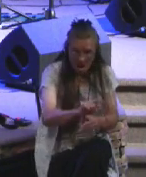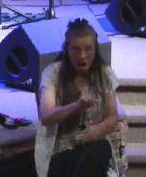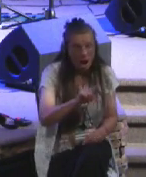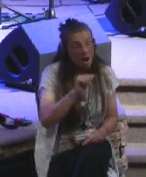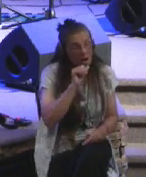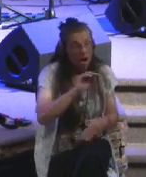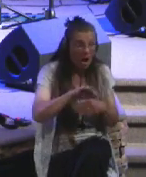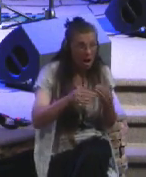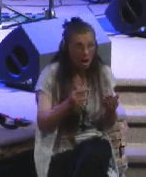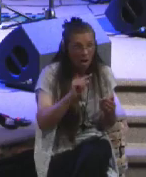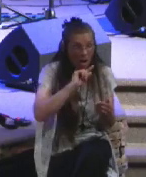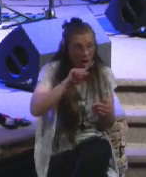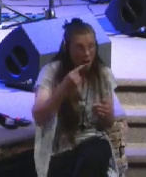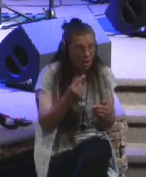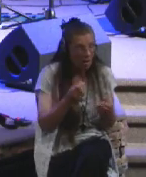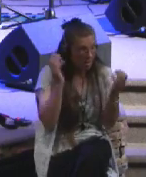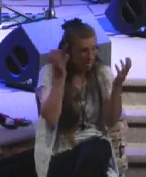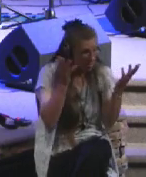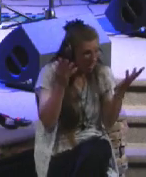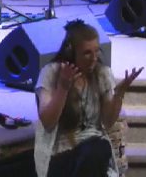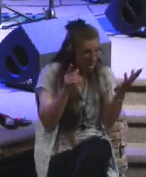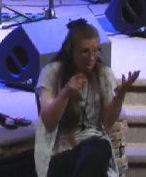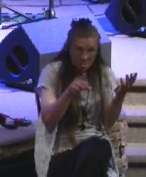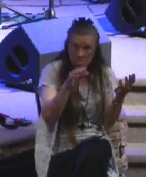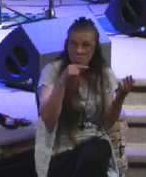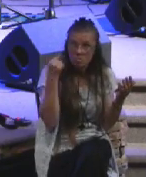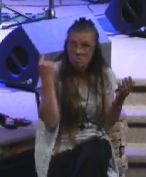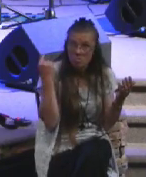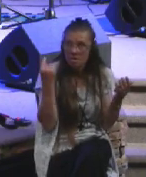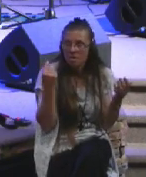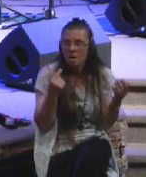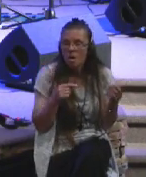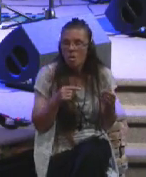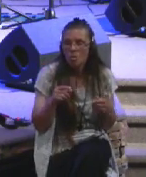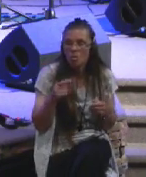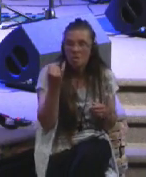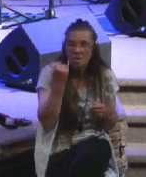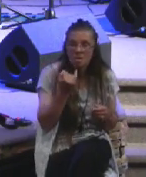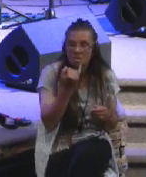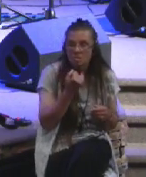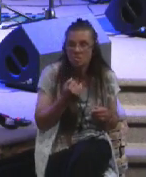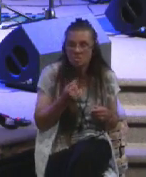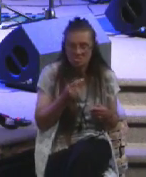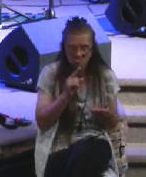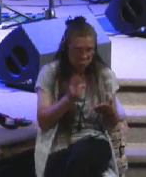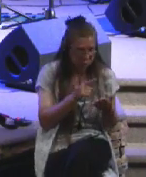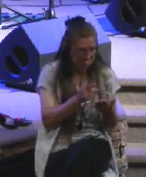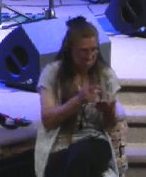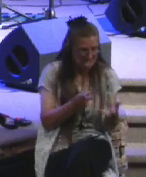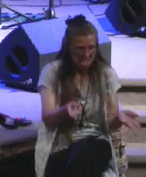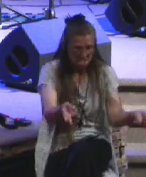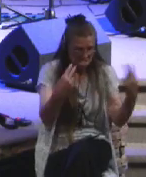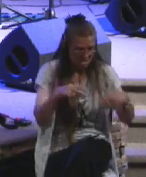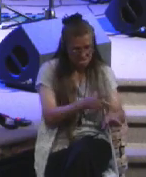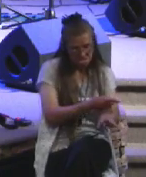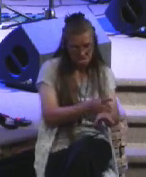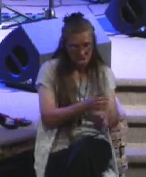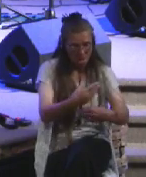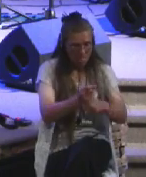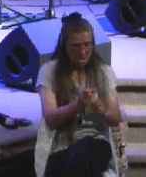only is this so incredible, here's something you miss, is that when Israel starts complaining to Samuel saying, give us a king, make